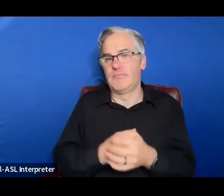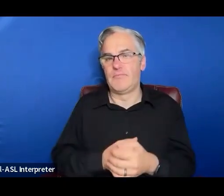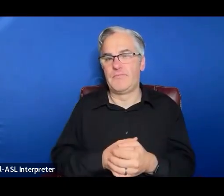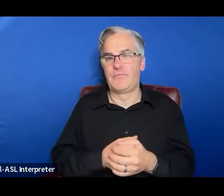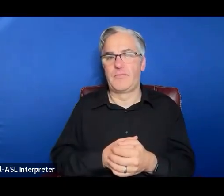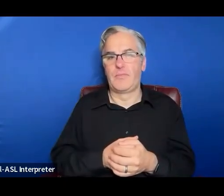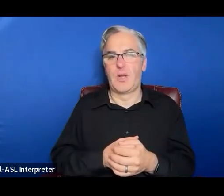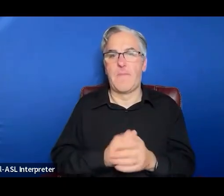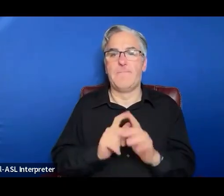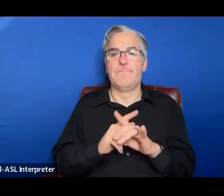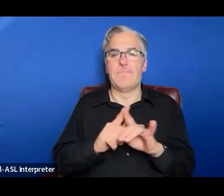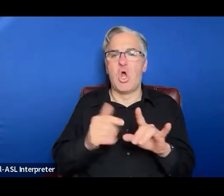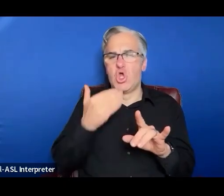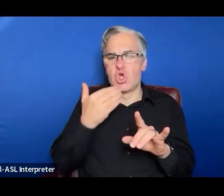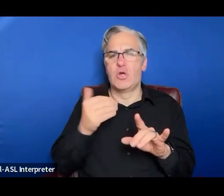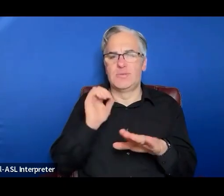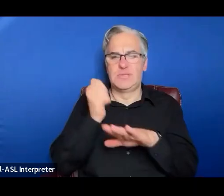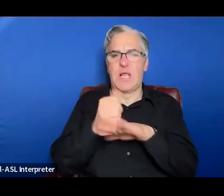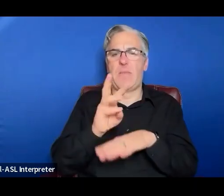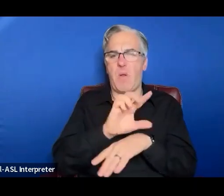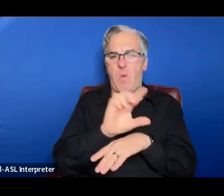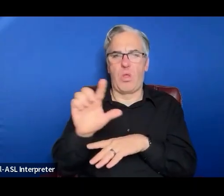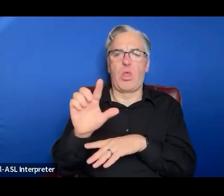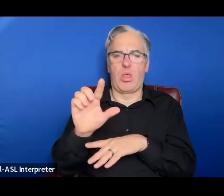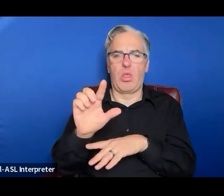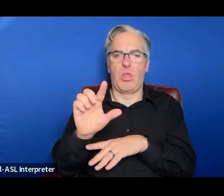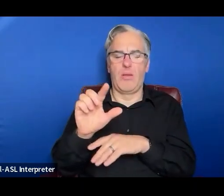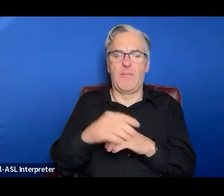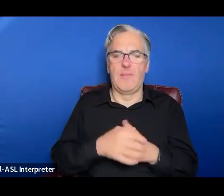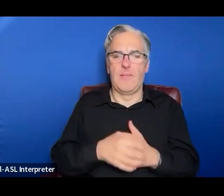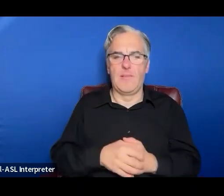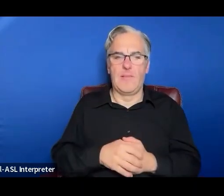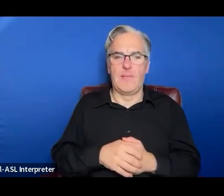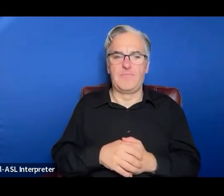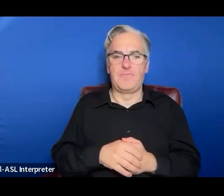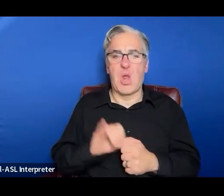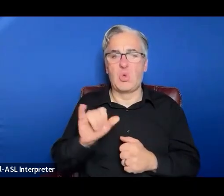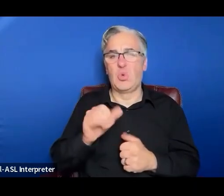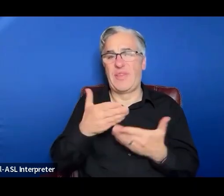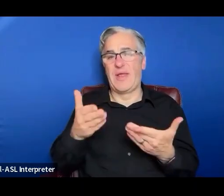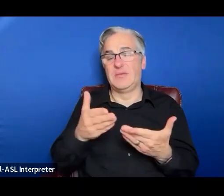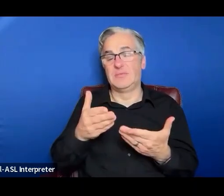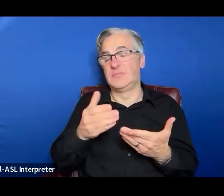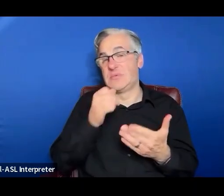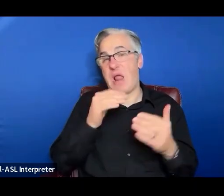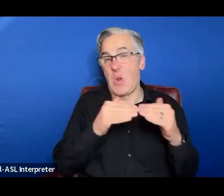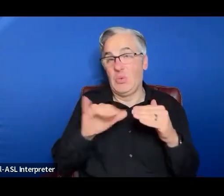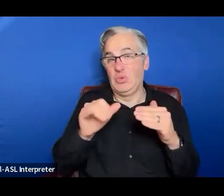But it's good to have a will because you can have the tangible personal property list. And you can do things unequally.